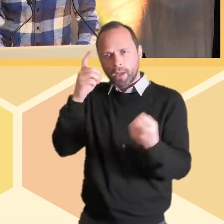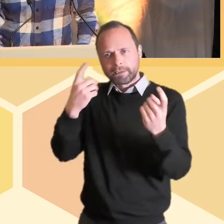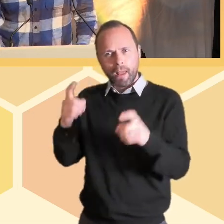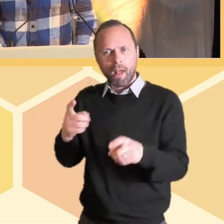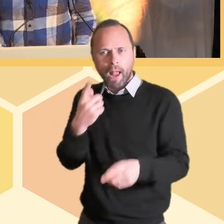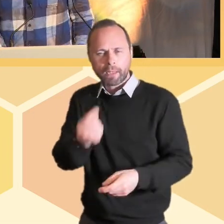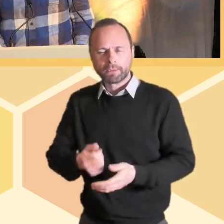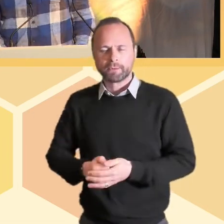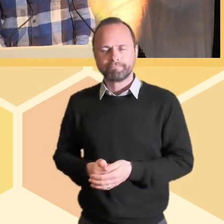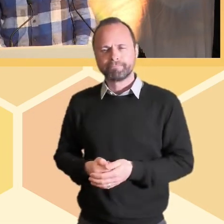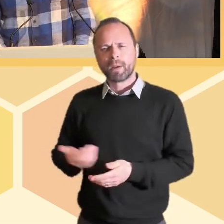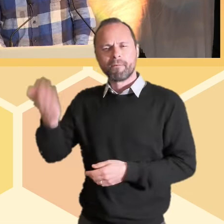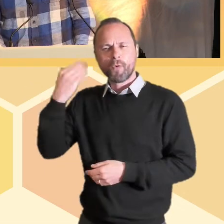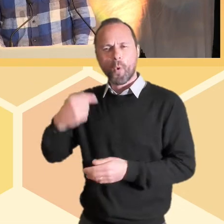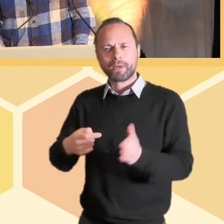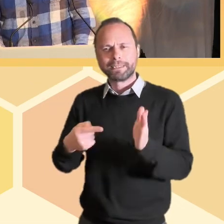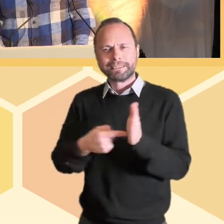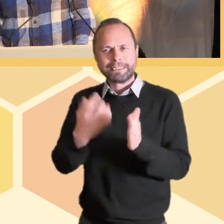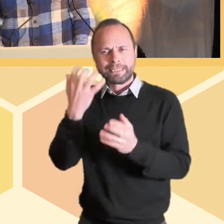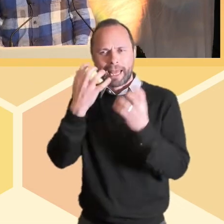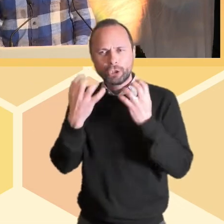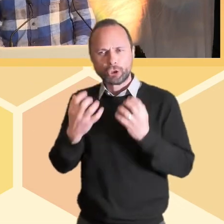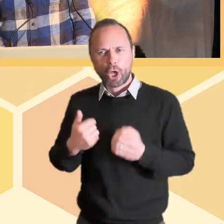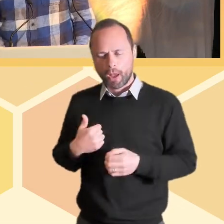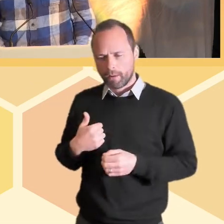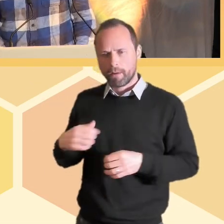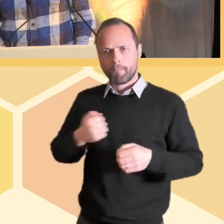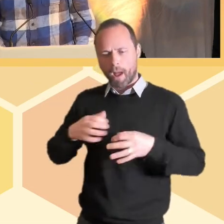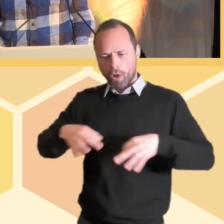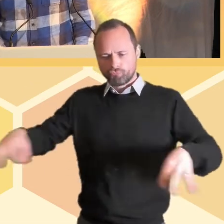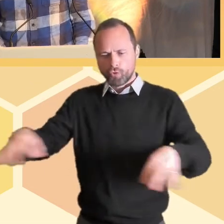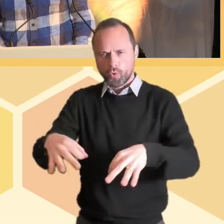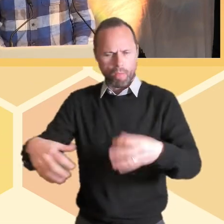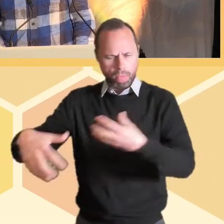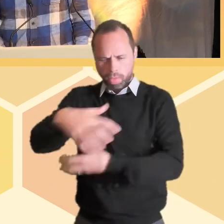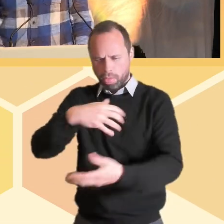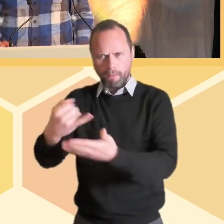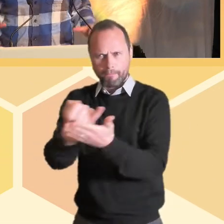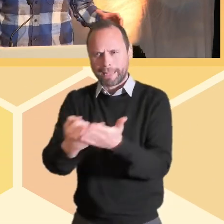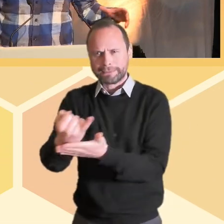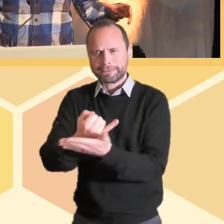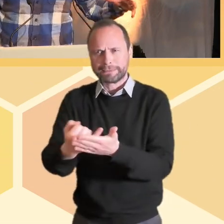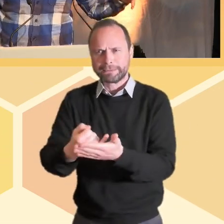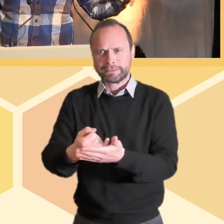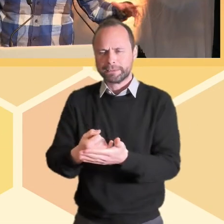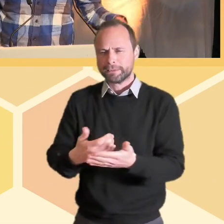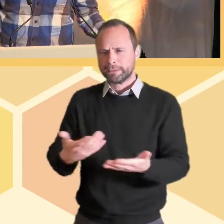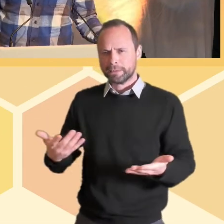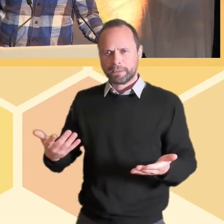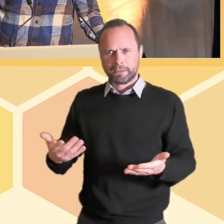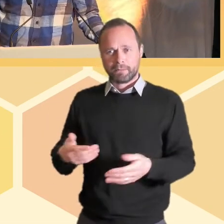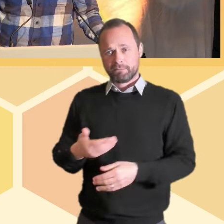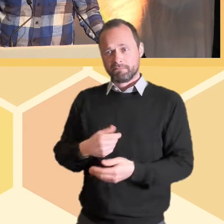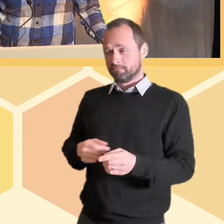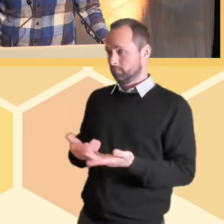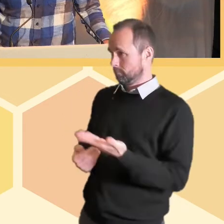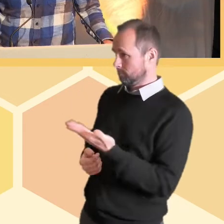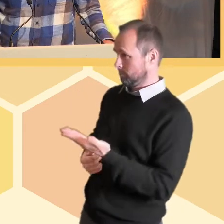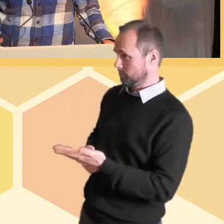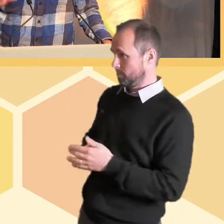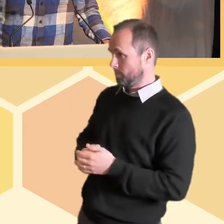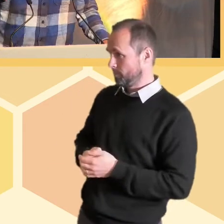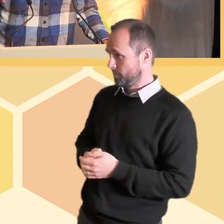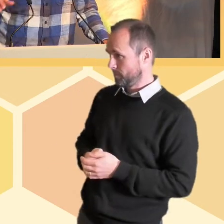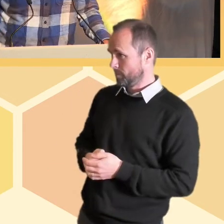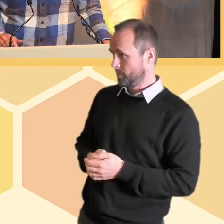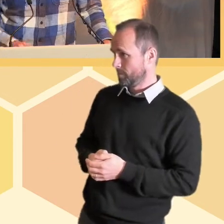When I was a teenager, my room was chaos. There was music and skateboarding pictures everywhere.